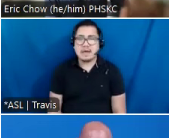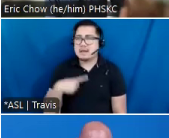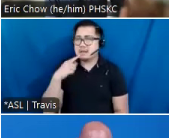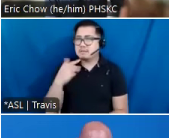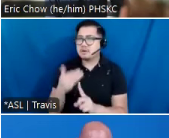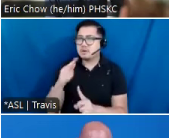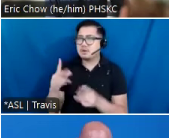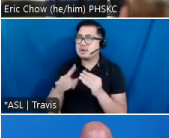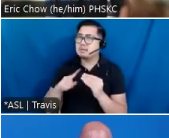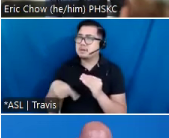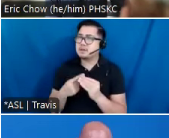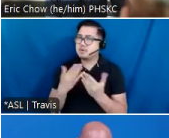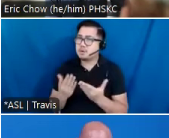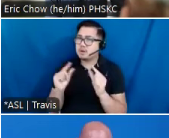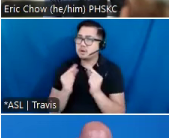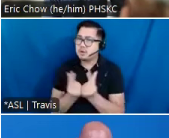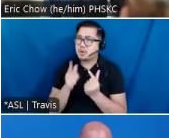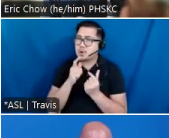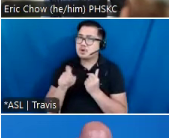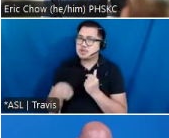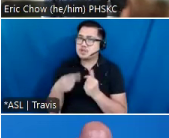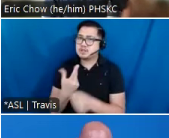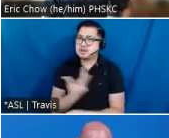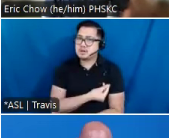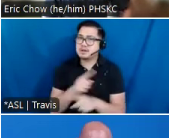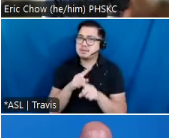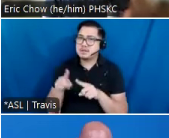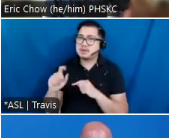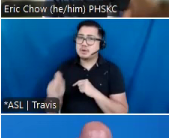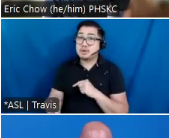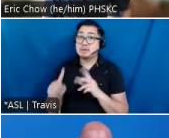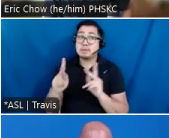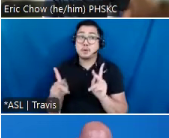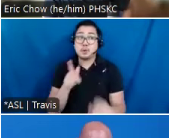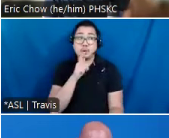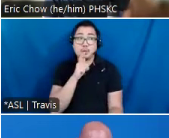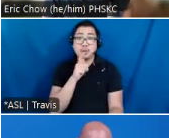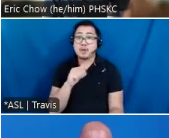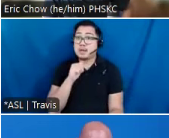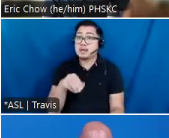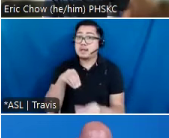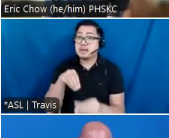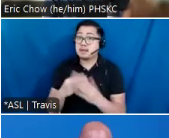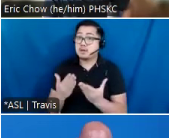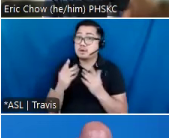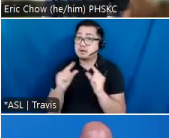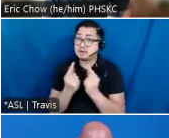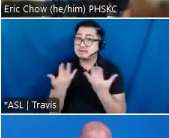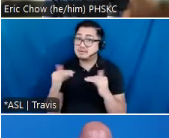talked about there's a recommended group who should get vaccinated, but this question is, can people who are not in that group still